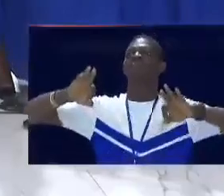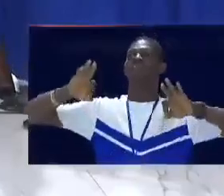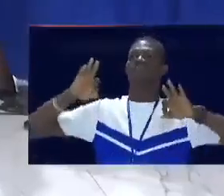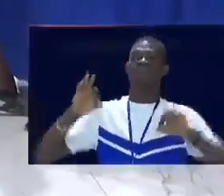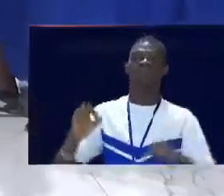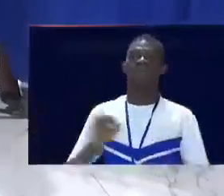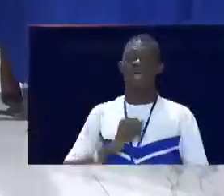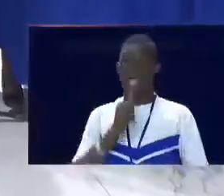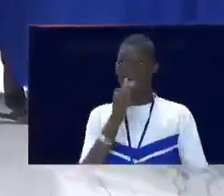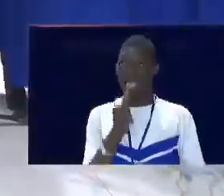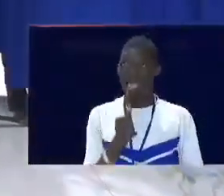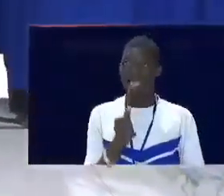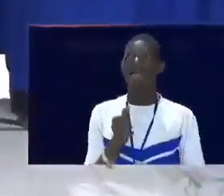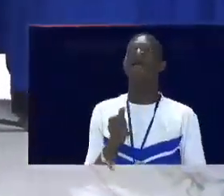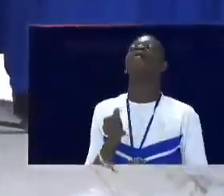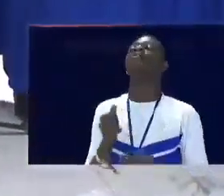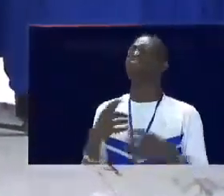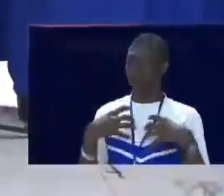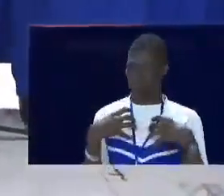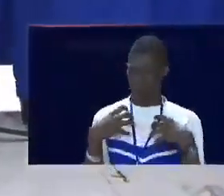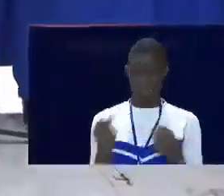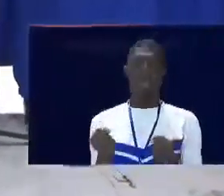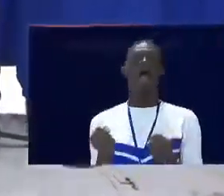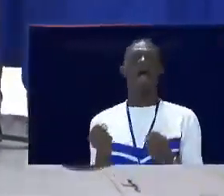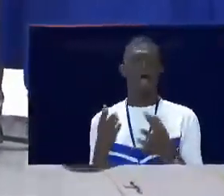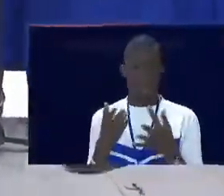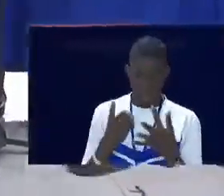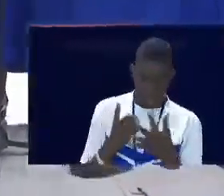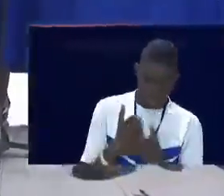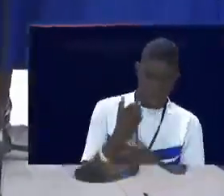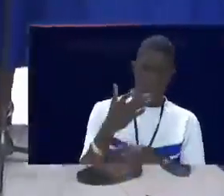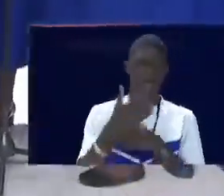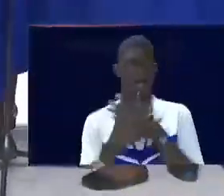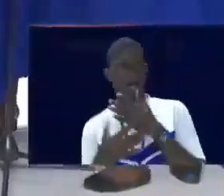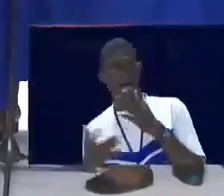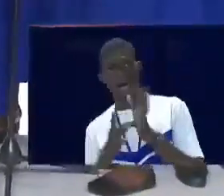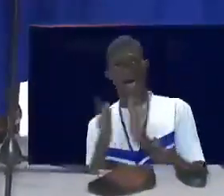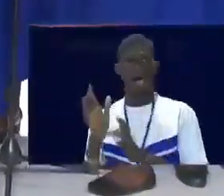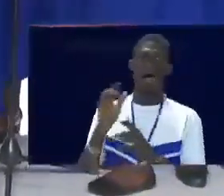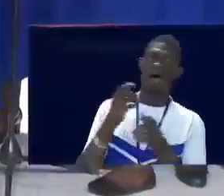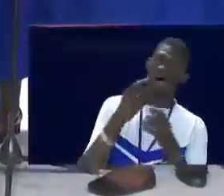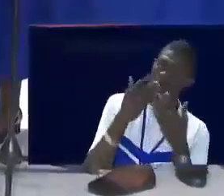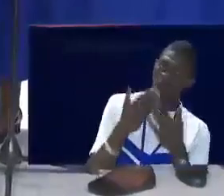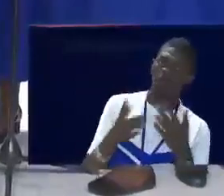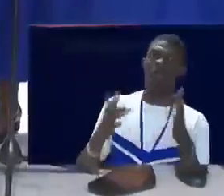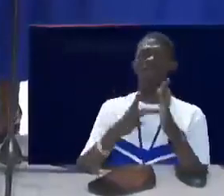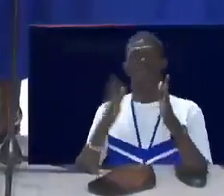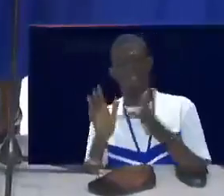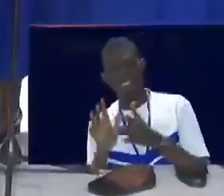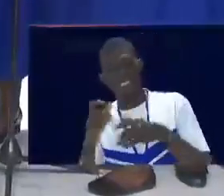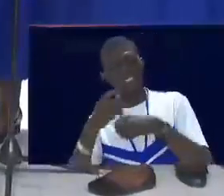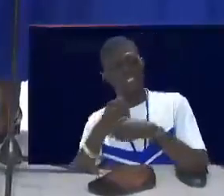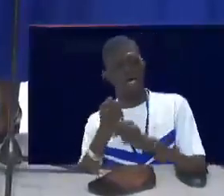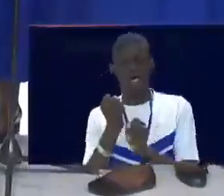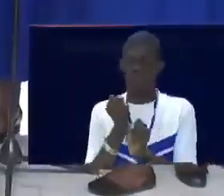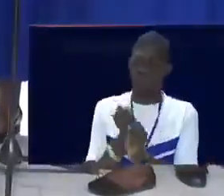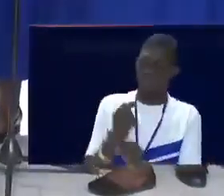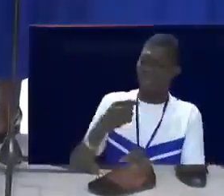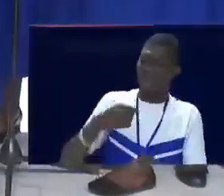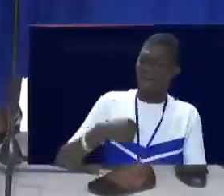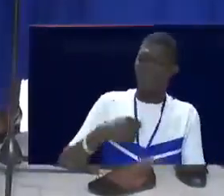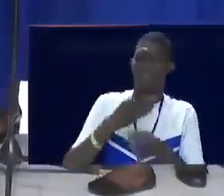I have been made whole through the blood of Jesus. The blood of